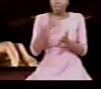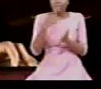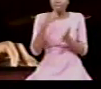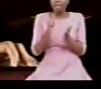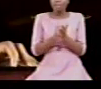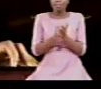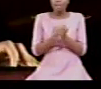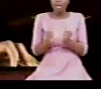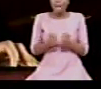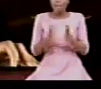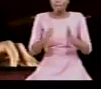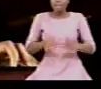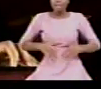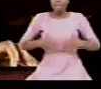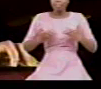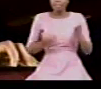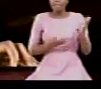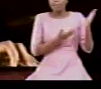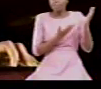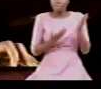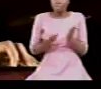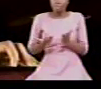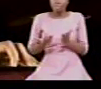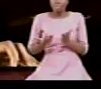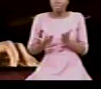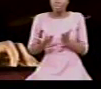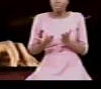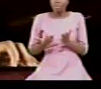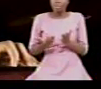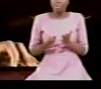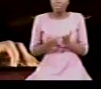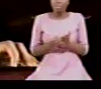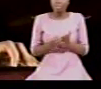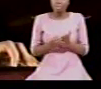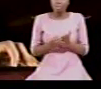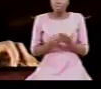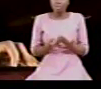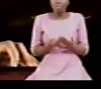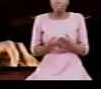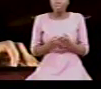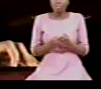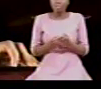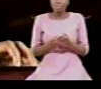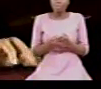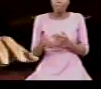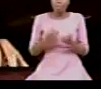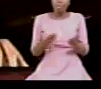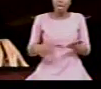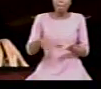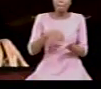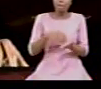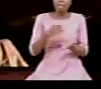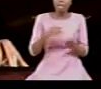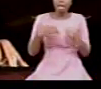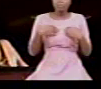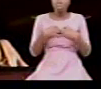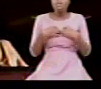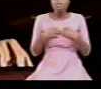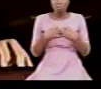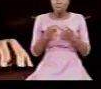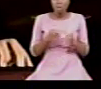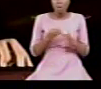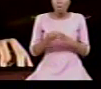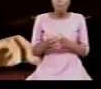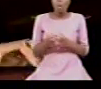giving brings abundant living, whether among the animals, whether among the